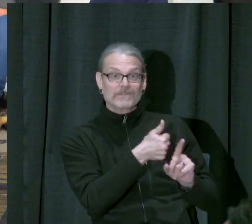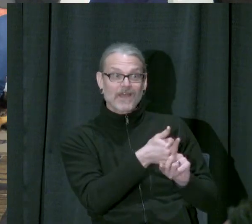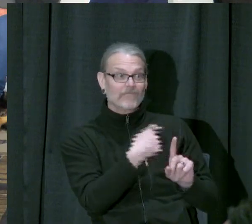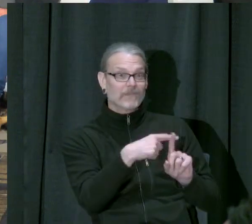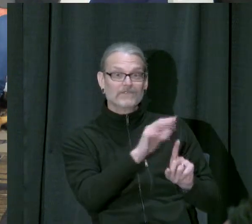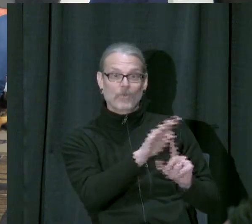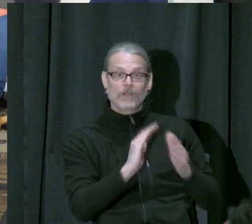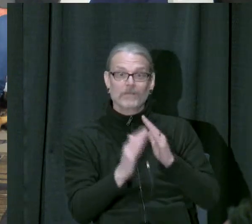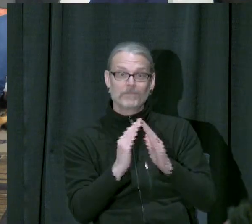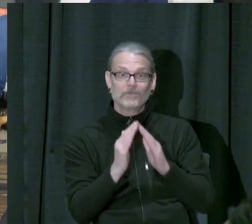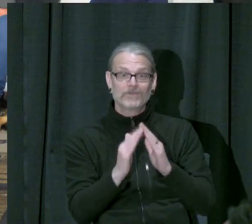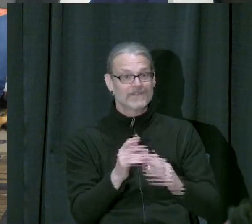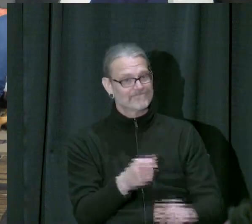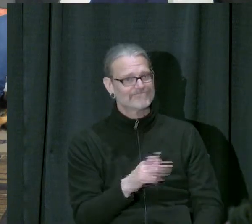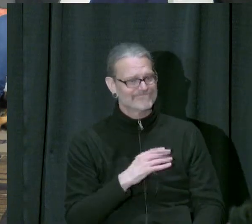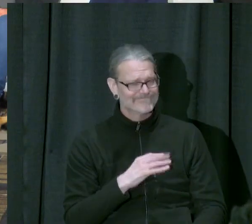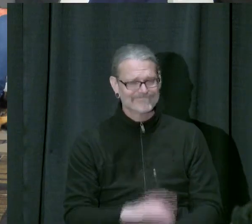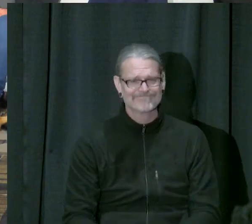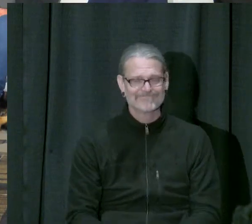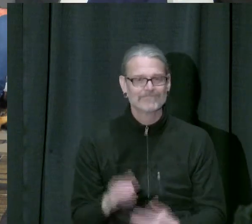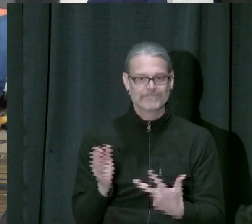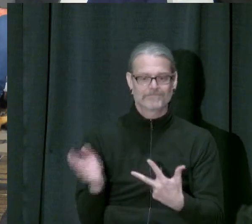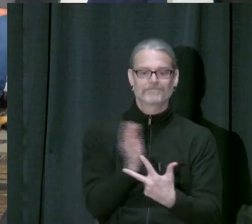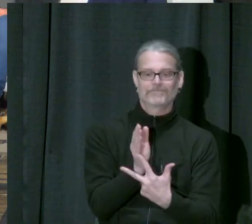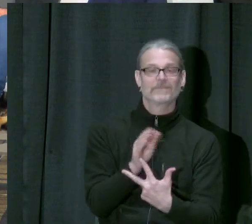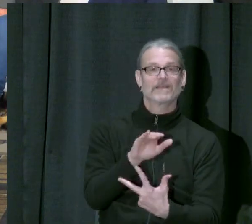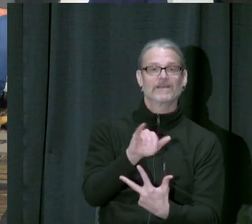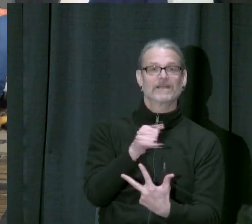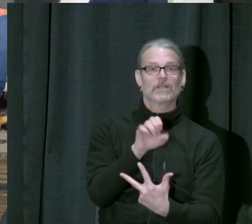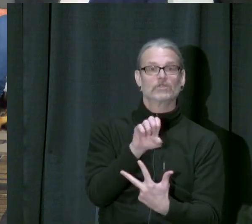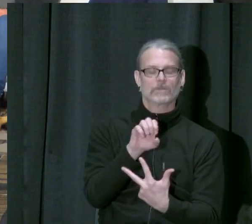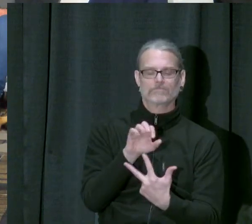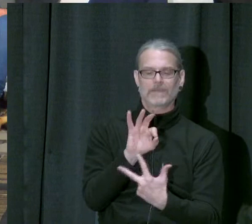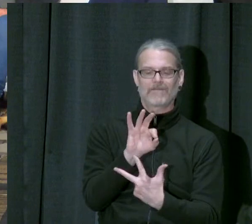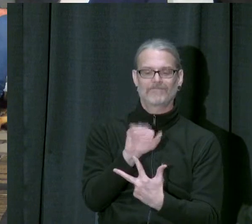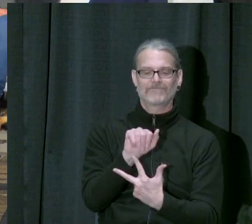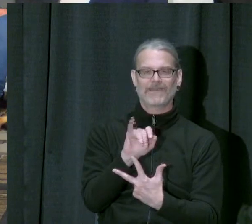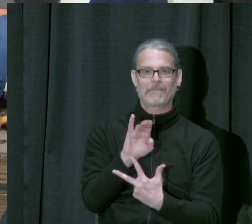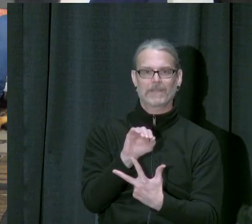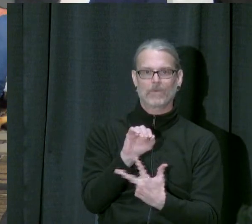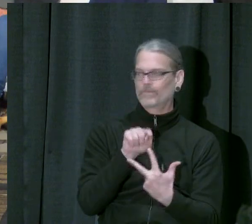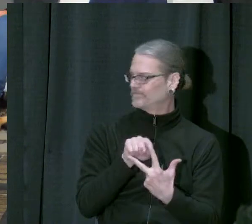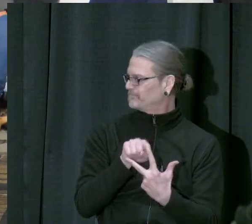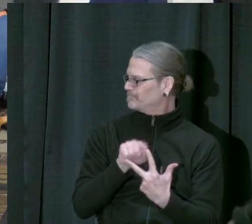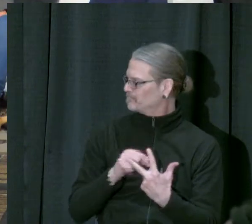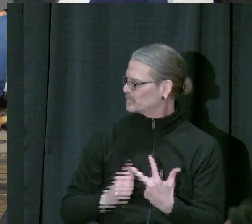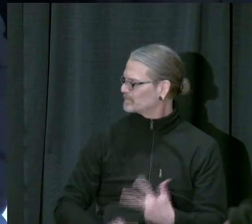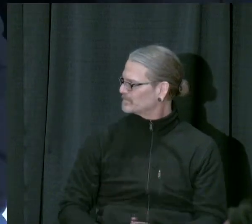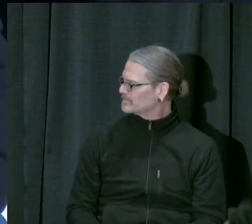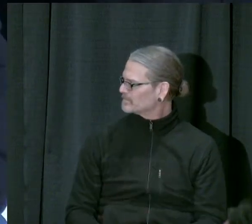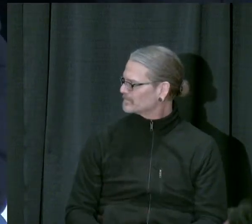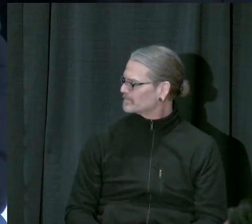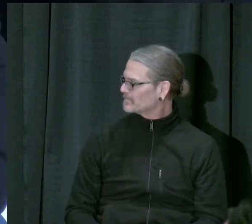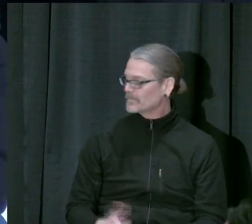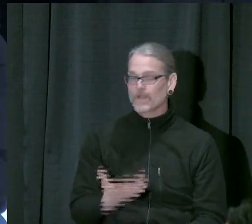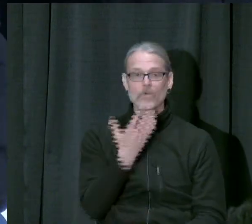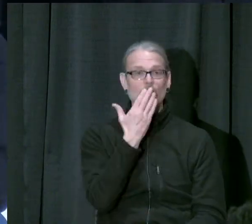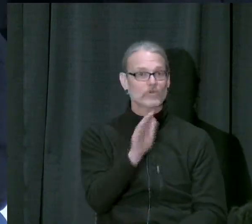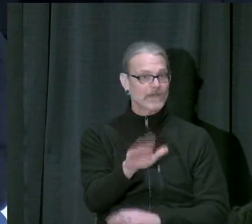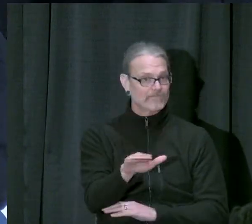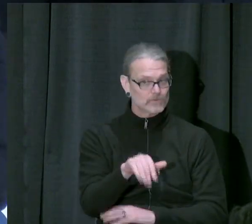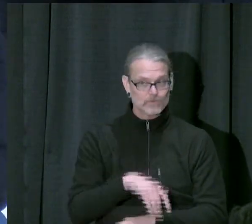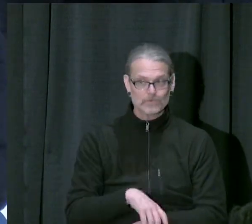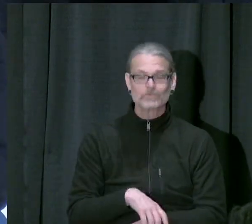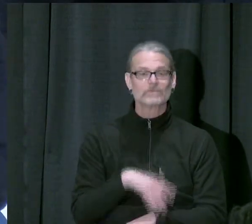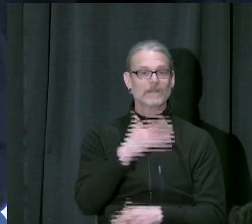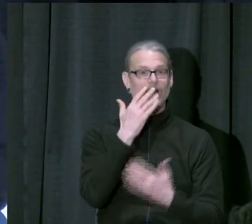community. So that's super cool. Jesse, Fabio, I'm gonna go to you next. Good afternoon, everybody, and